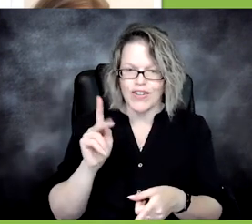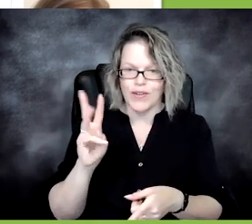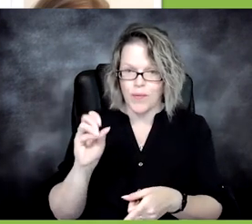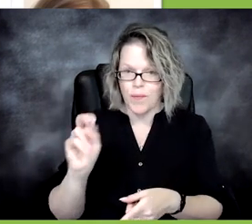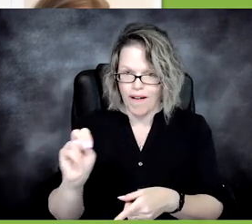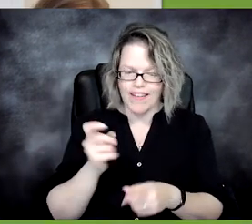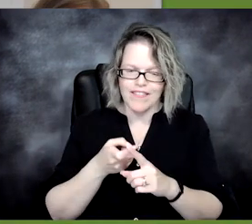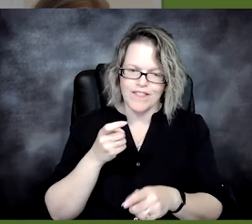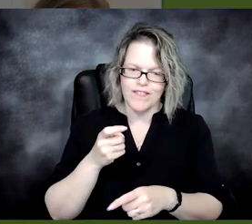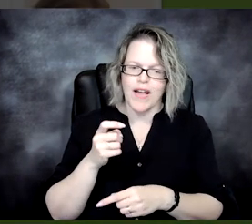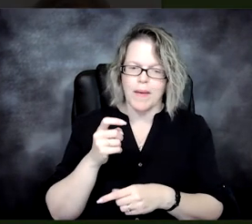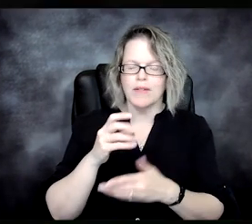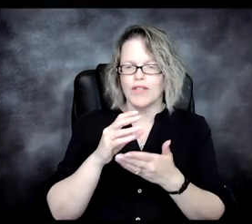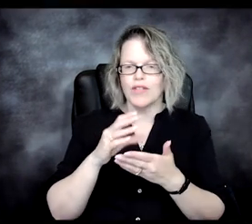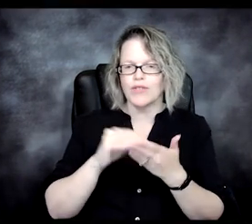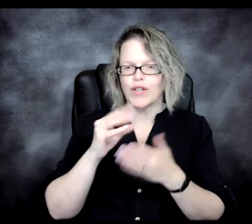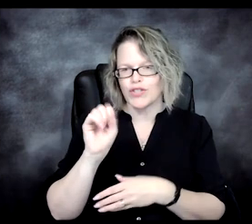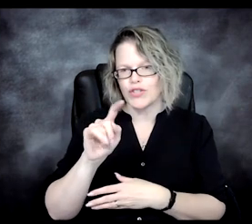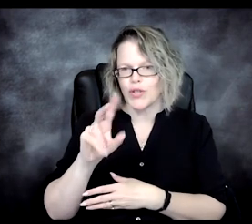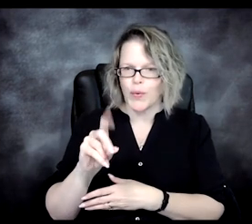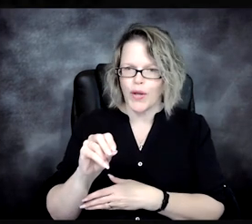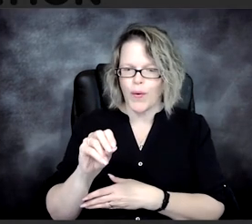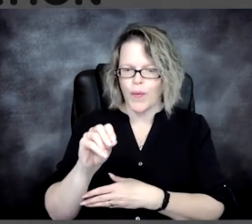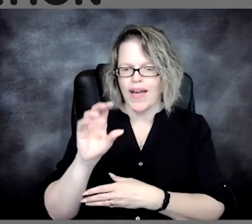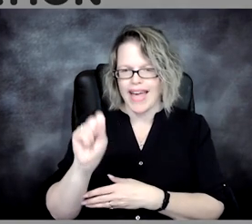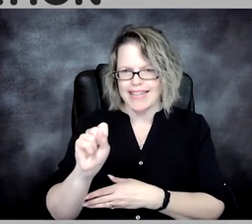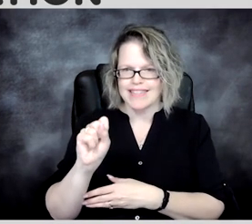S Fine Arts School in Bellevue.